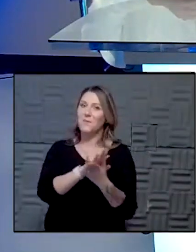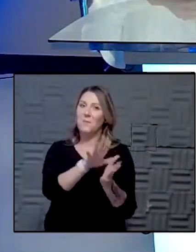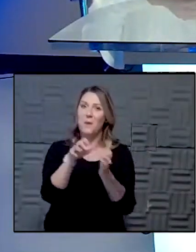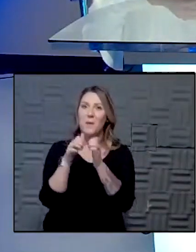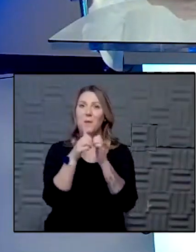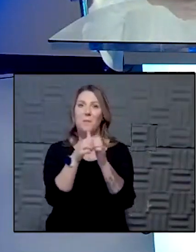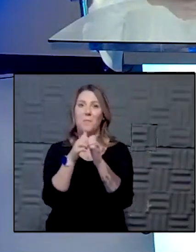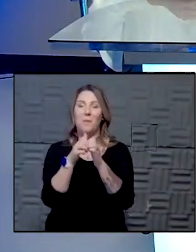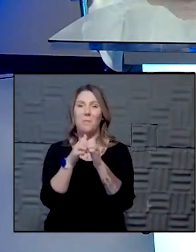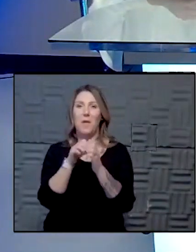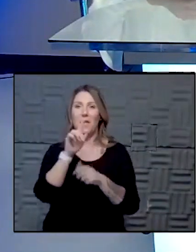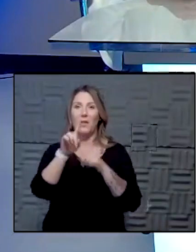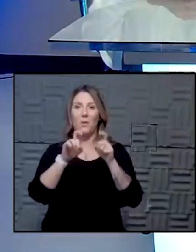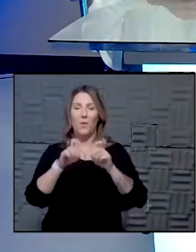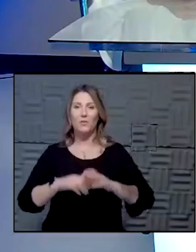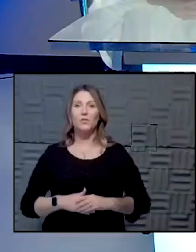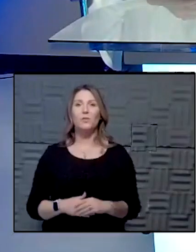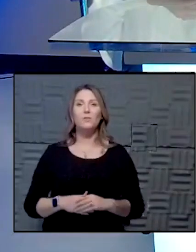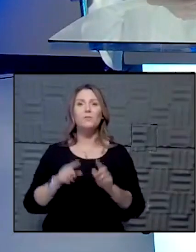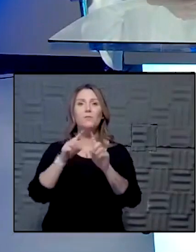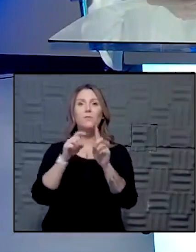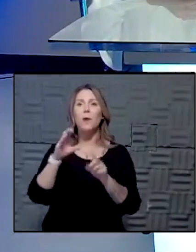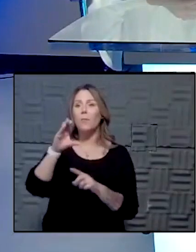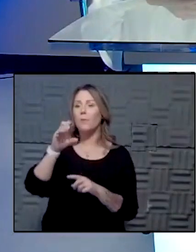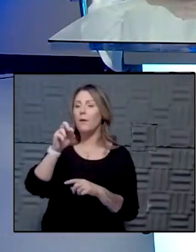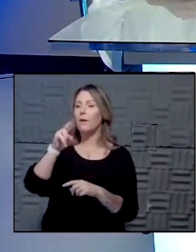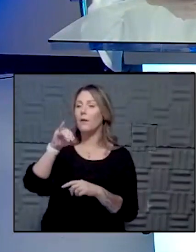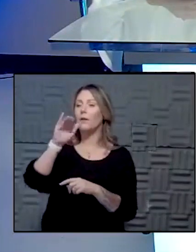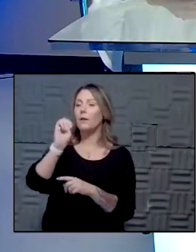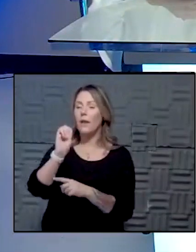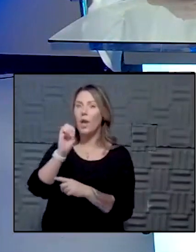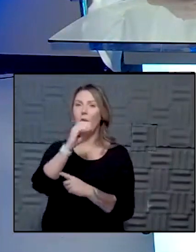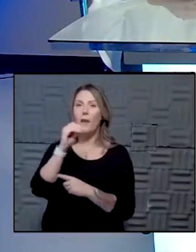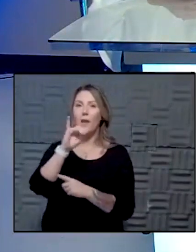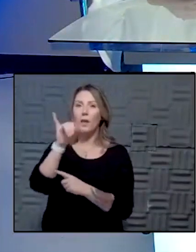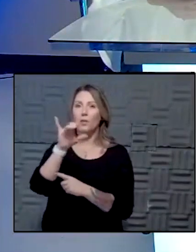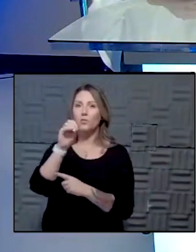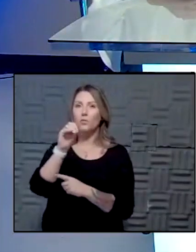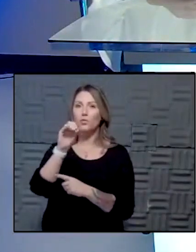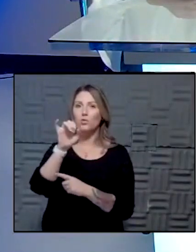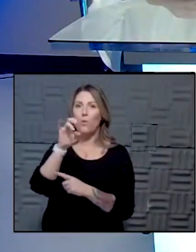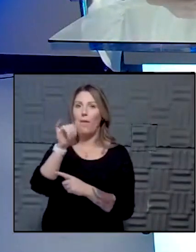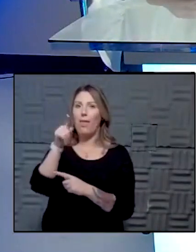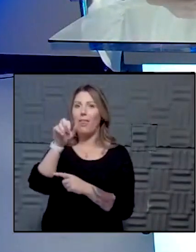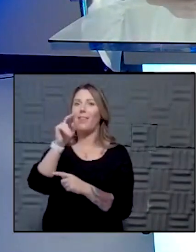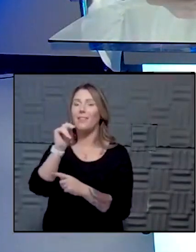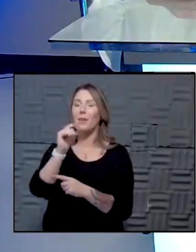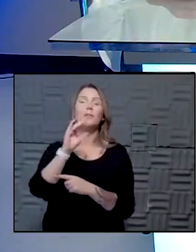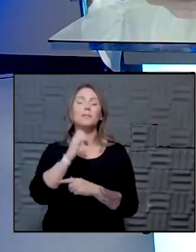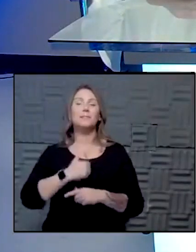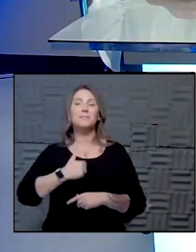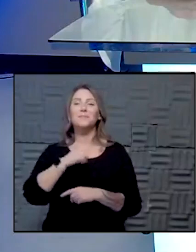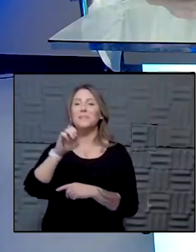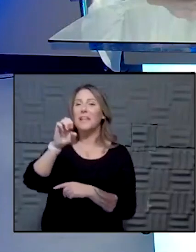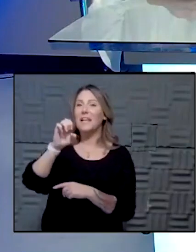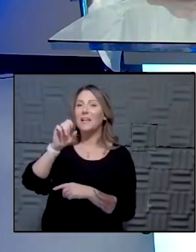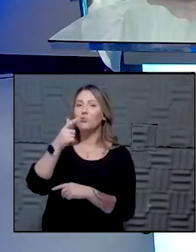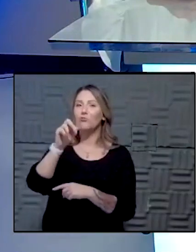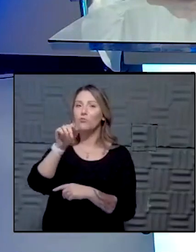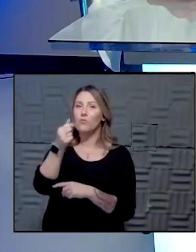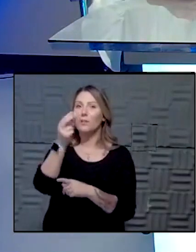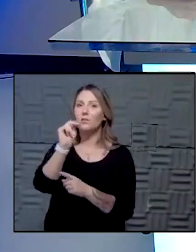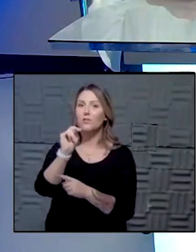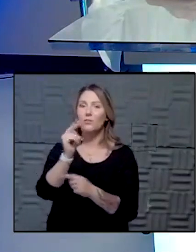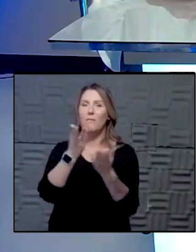combine a question from Carrie and Joe Ellen. Joe Ellen and Gretchen. They're asking about the shots.